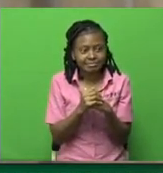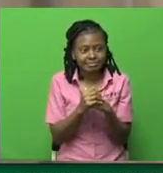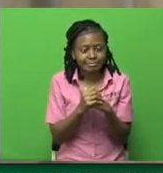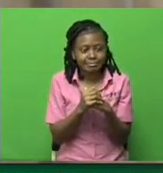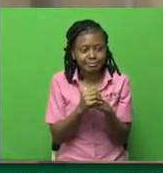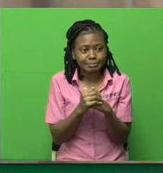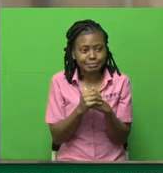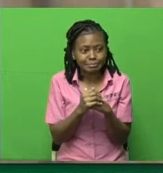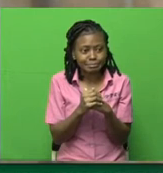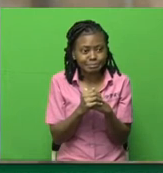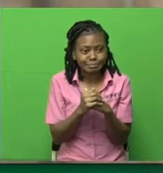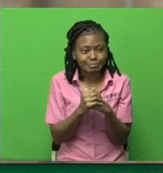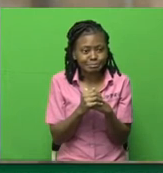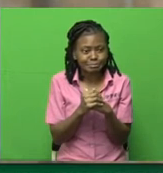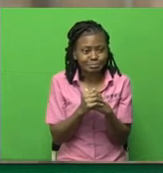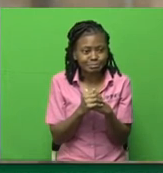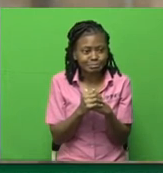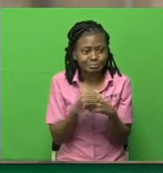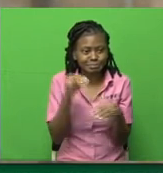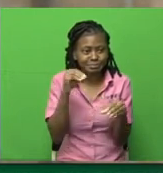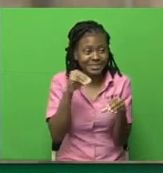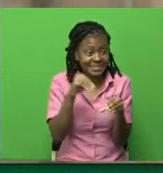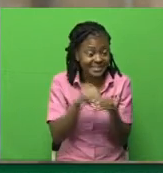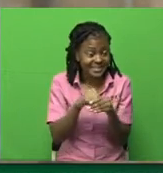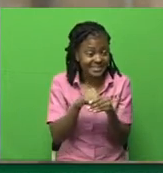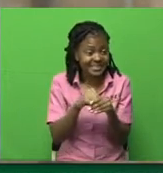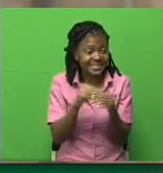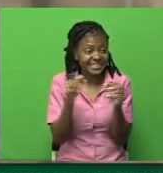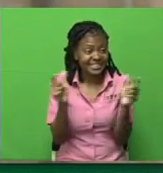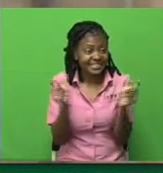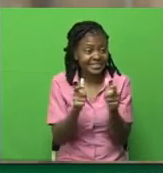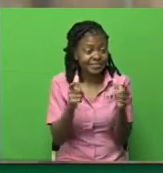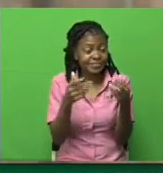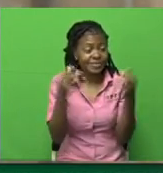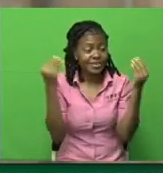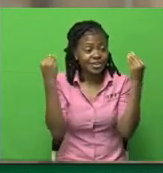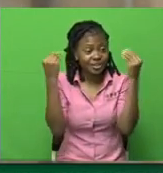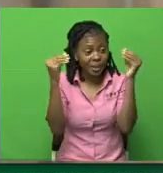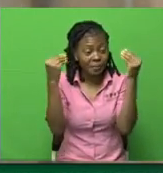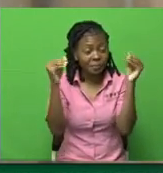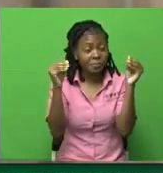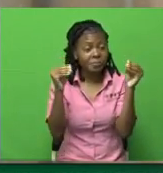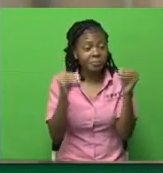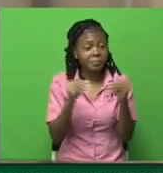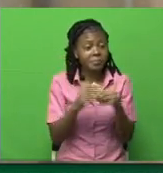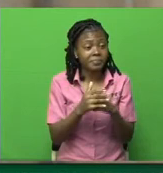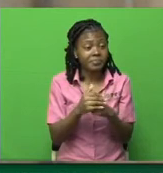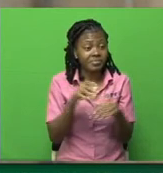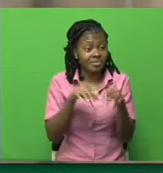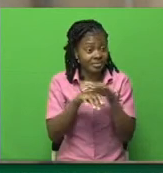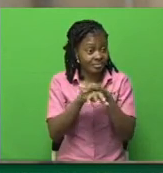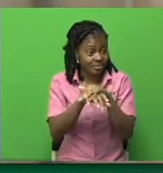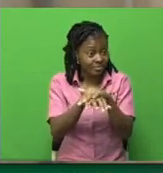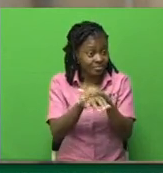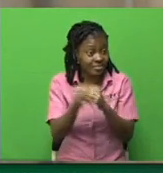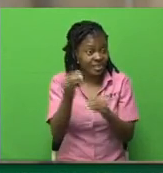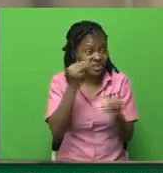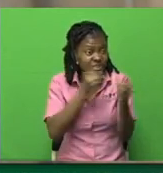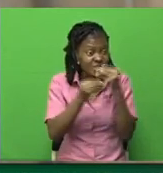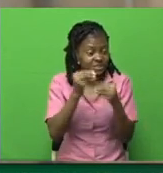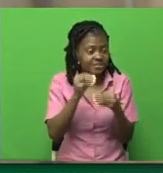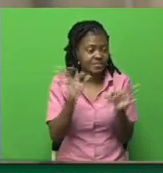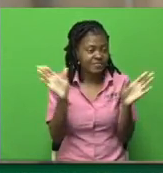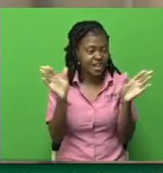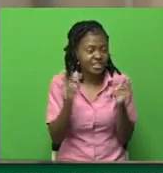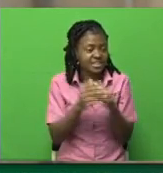within his little parlor but she's nearer come again and now dear little children who made this